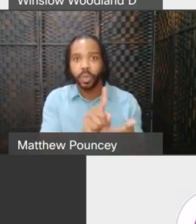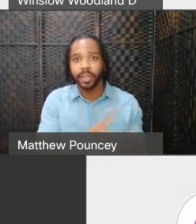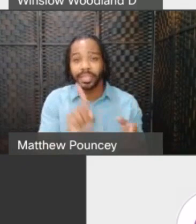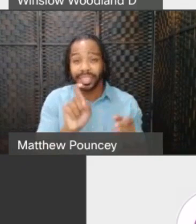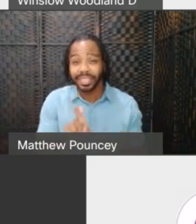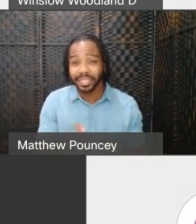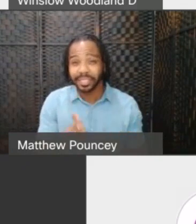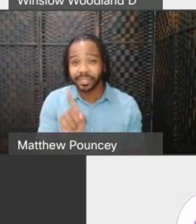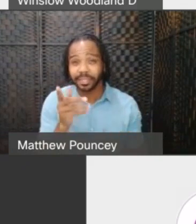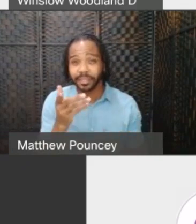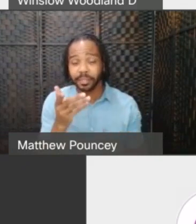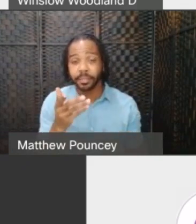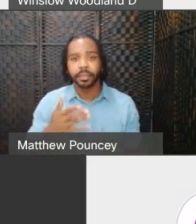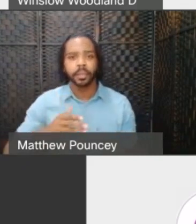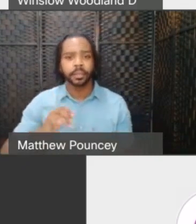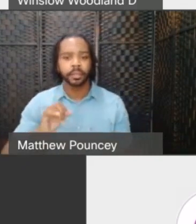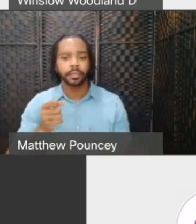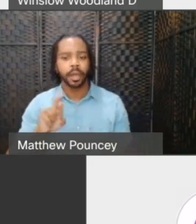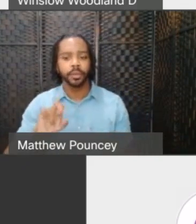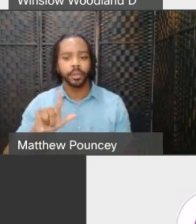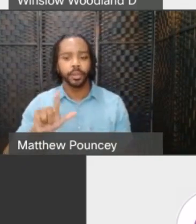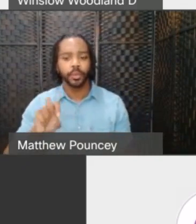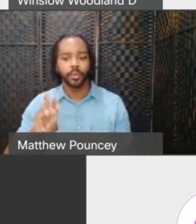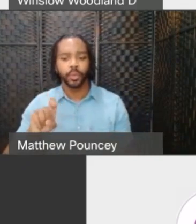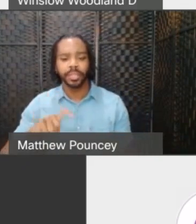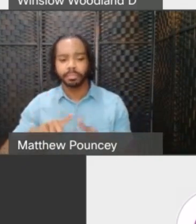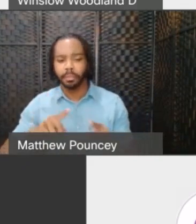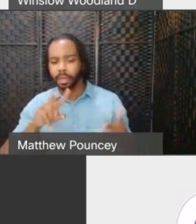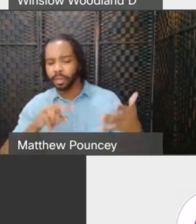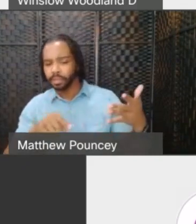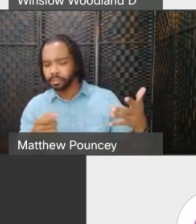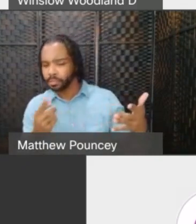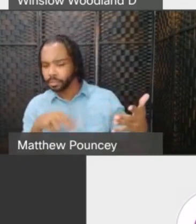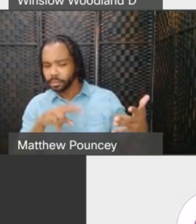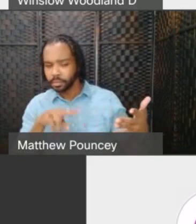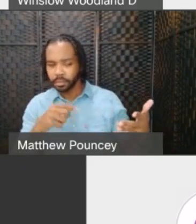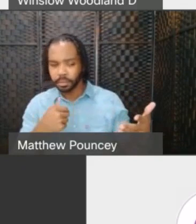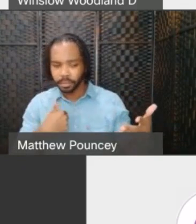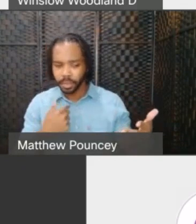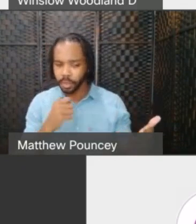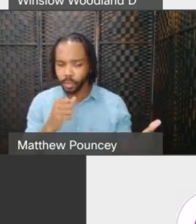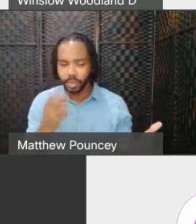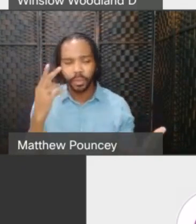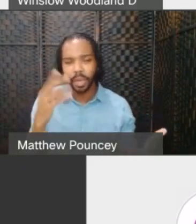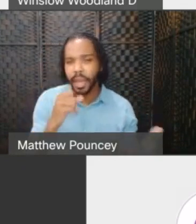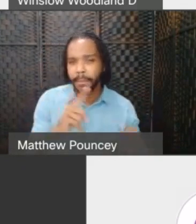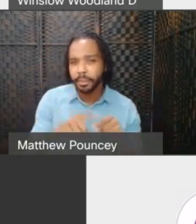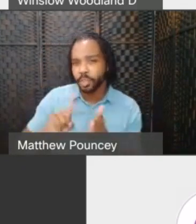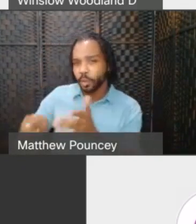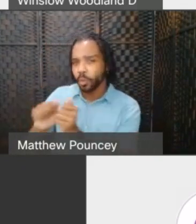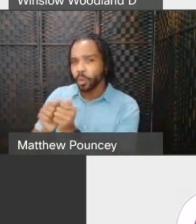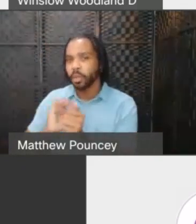Based on my read of this document, I don't see that you can, but let me check with Philip Husband, our attorney, and I can get something back to